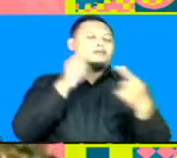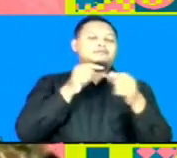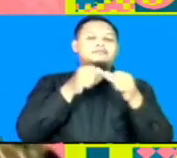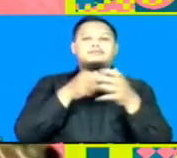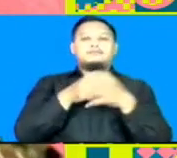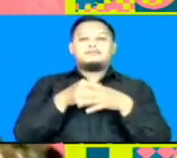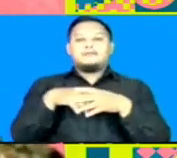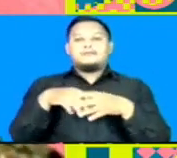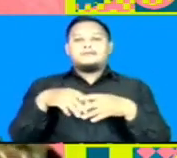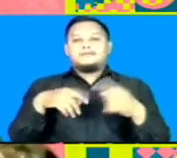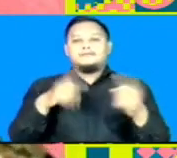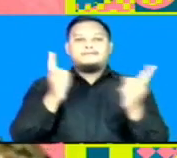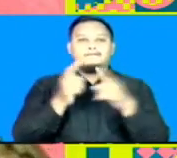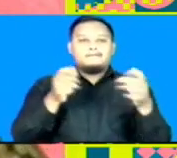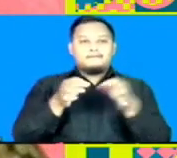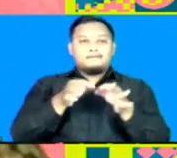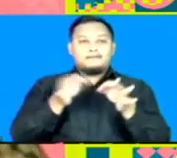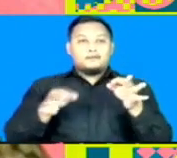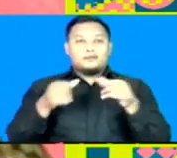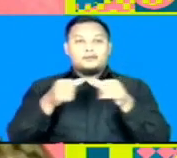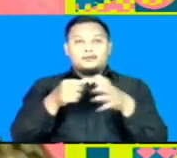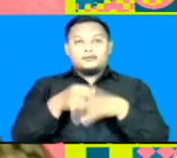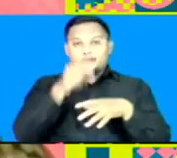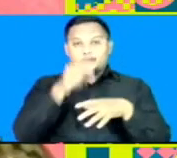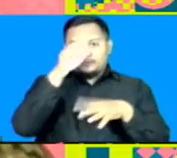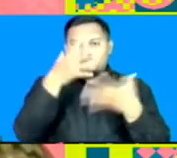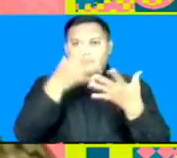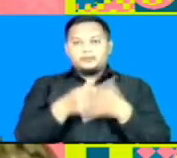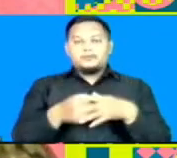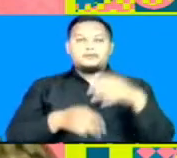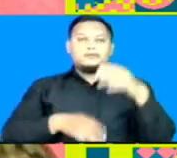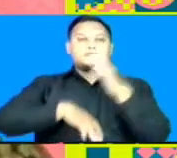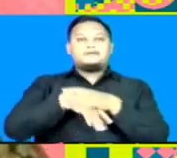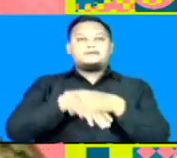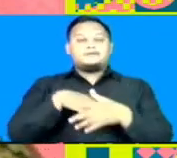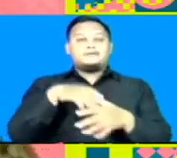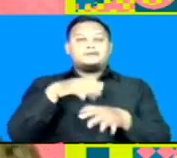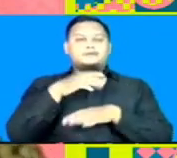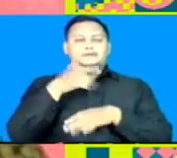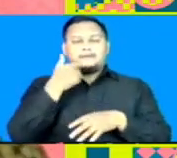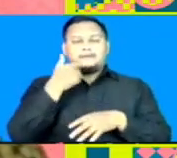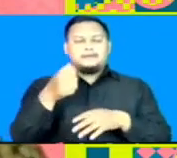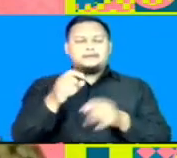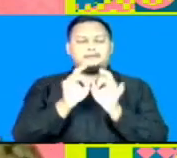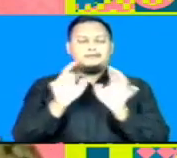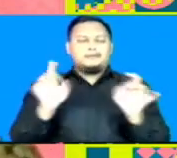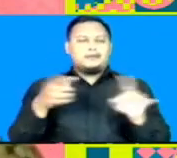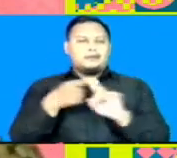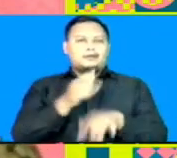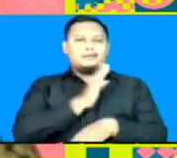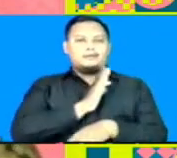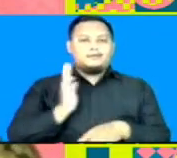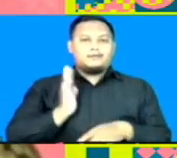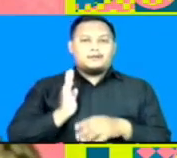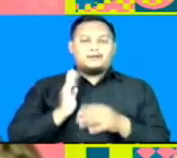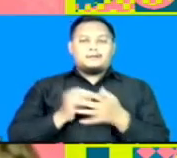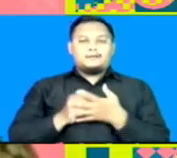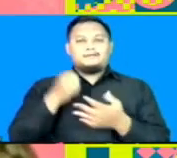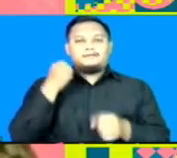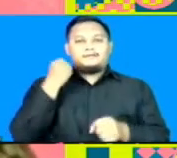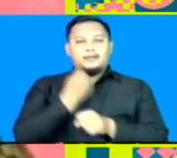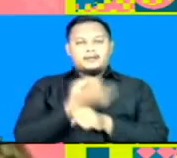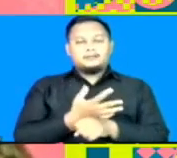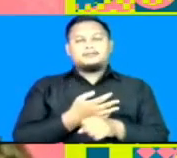its members? Indeed, the actions of the G20 should be guided by values. As